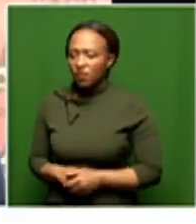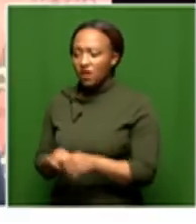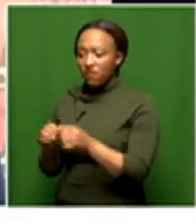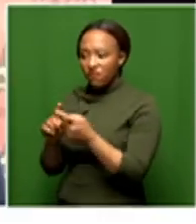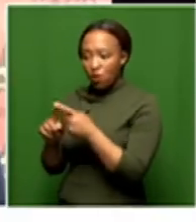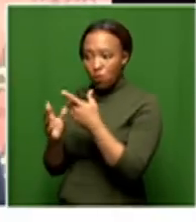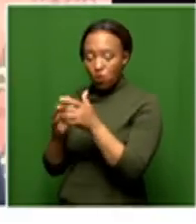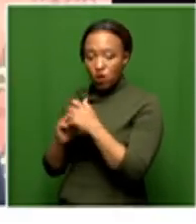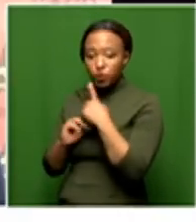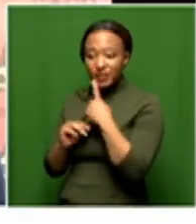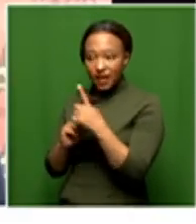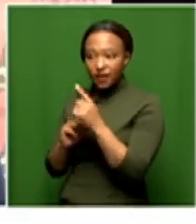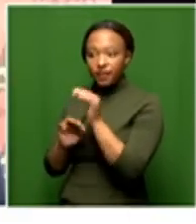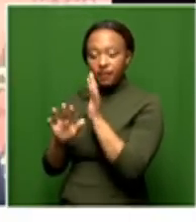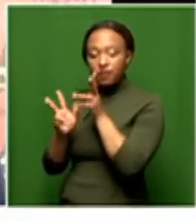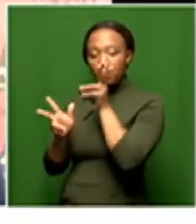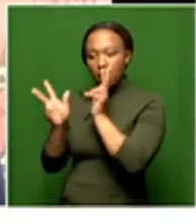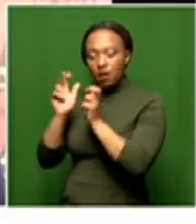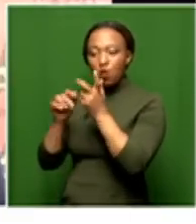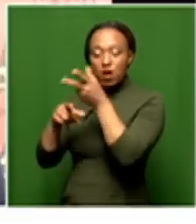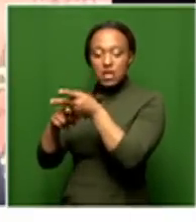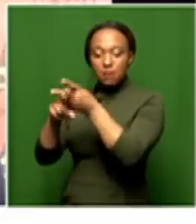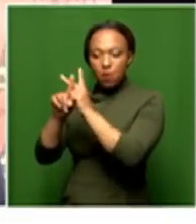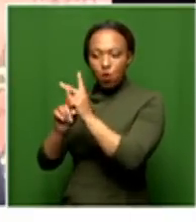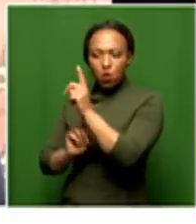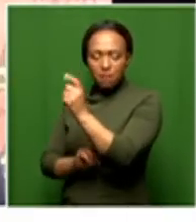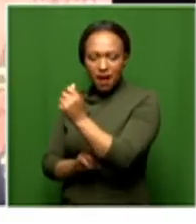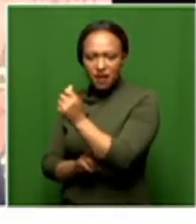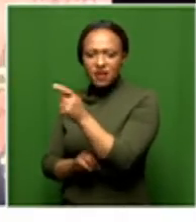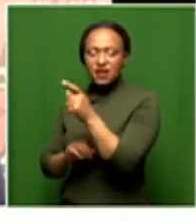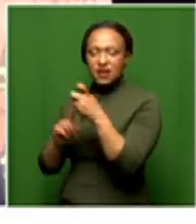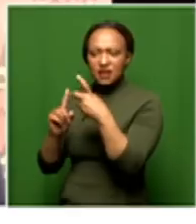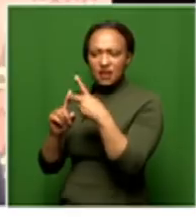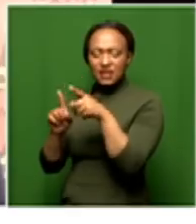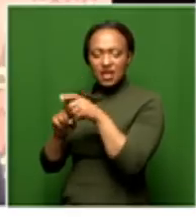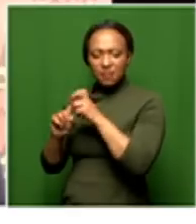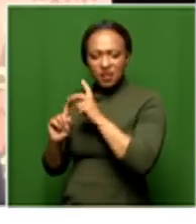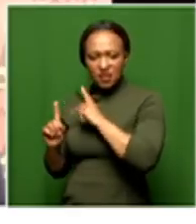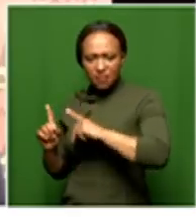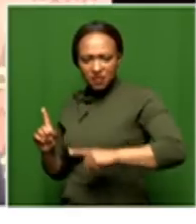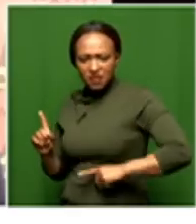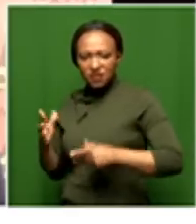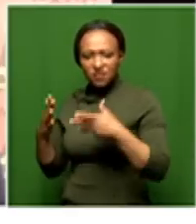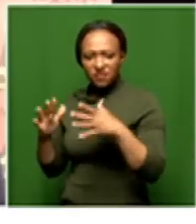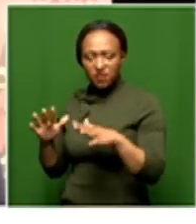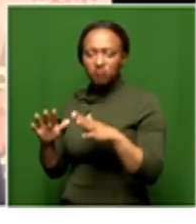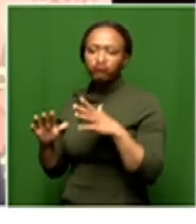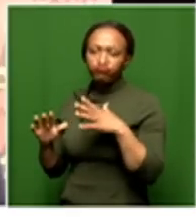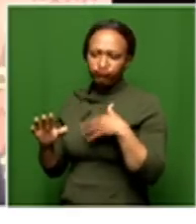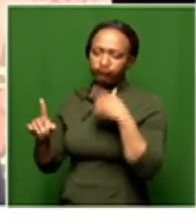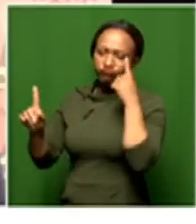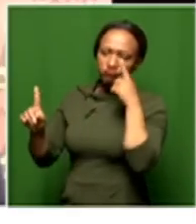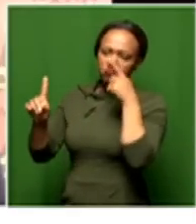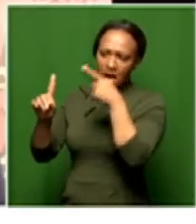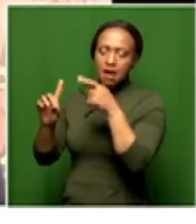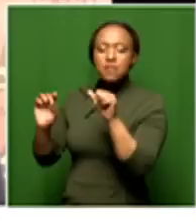also especially when you talk to the borrowing of funds, you talk to the fact that the president had come with good intentions, as